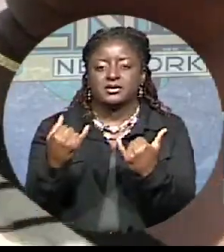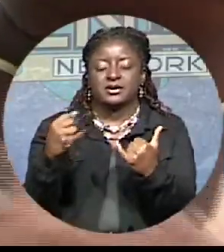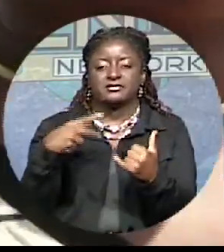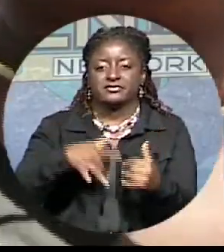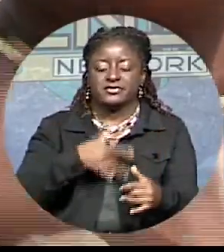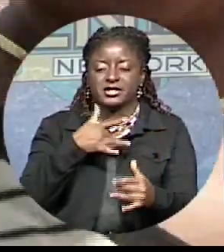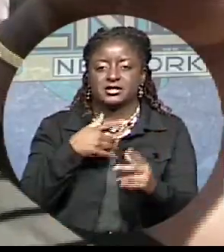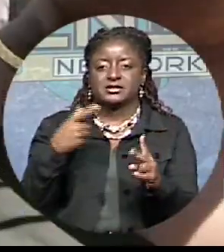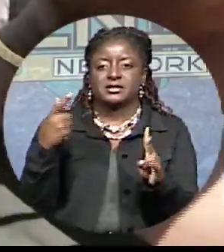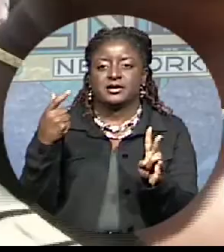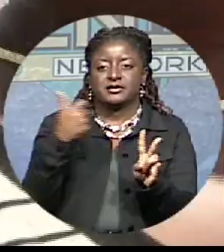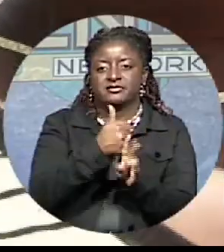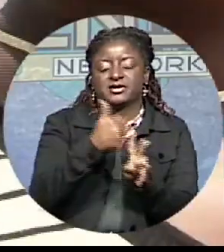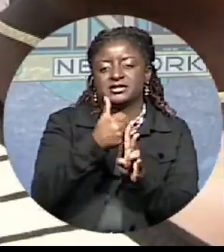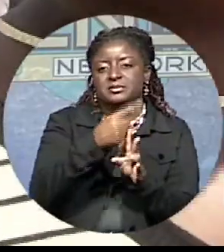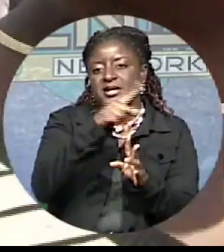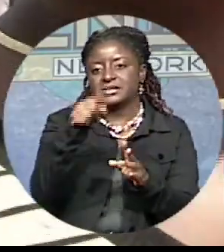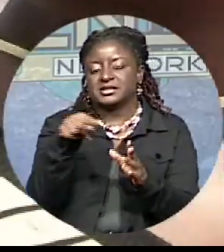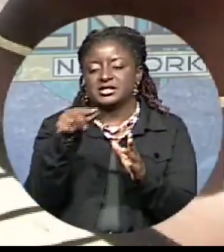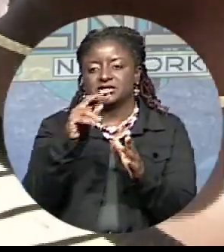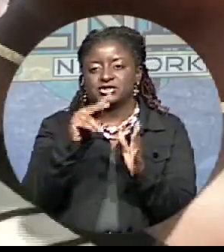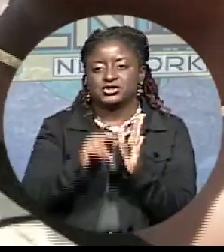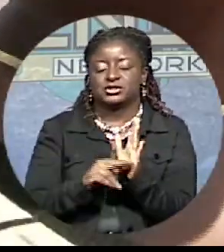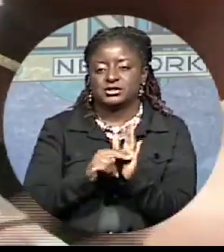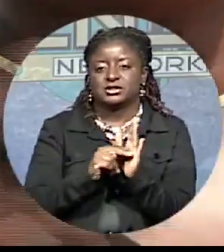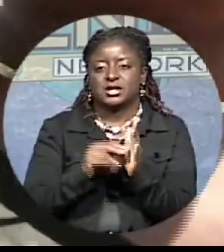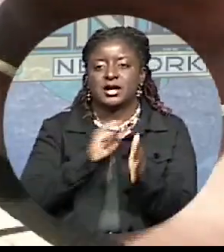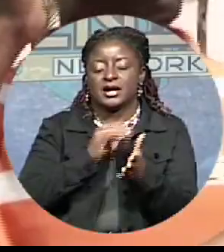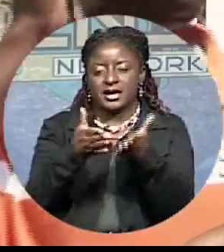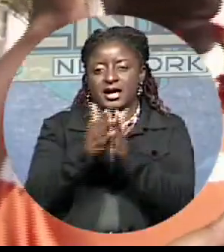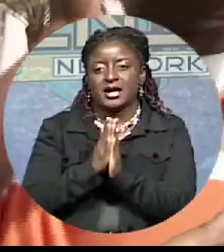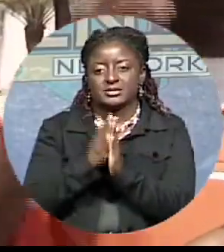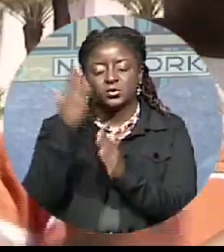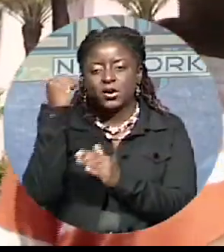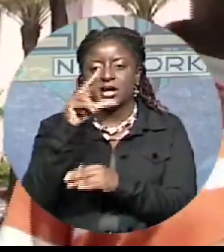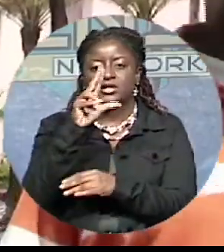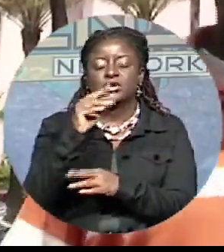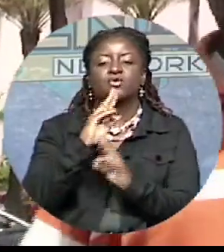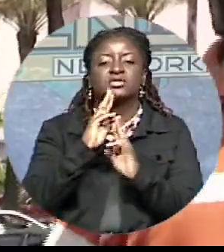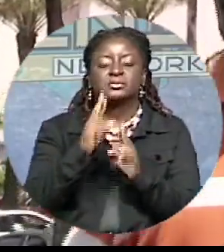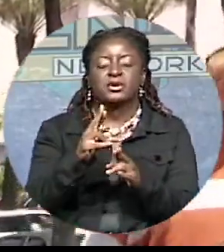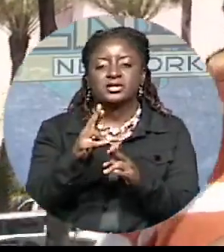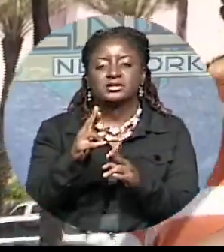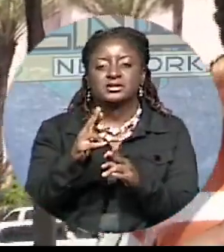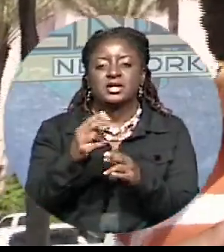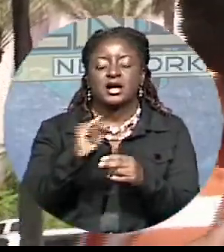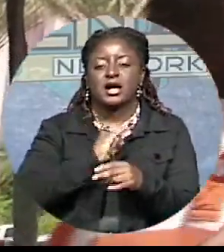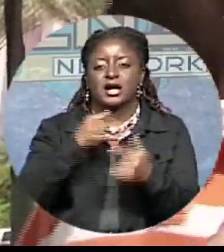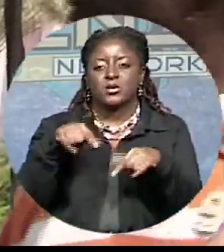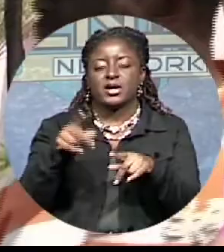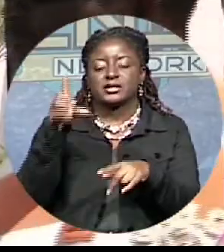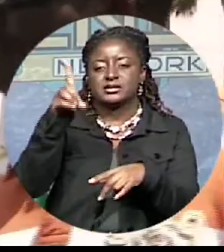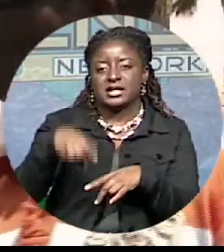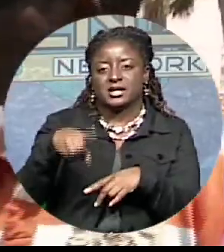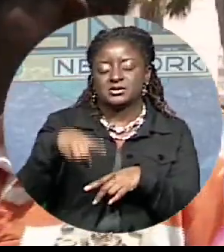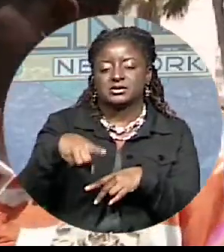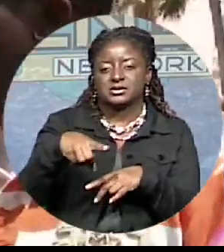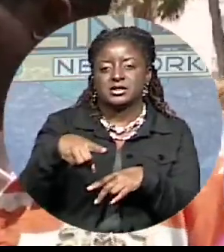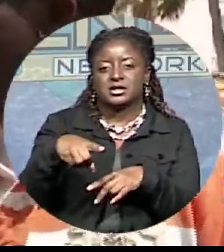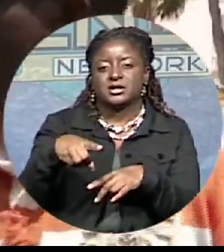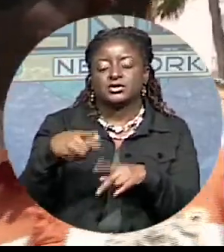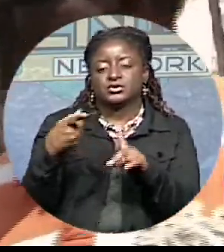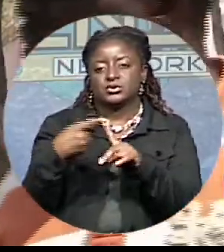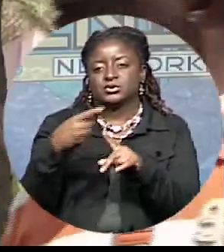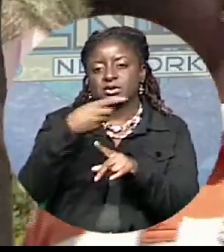I asked the question why, I have not gotten a response from no one. When I went downstairs in HR and I asked them what's the reason of me being